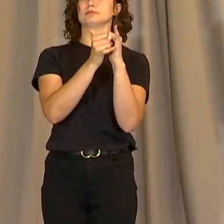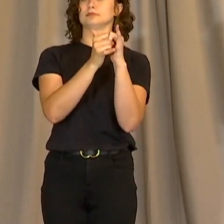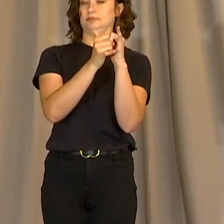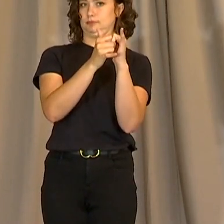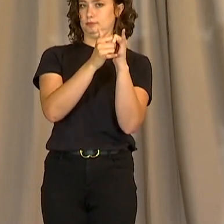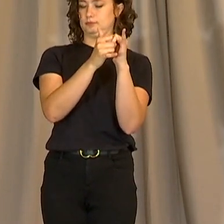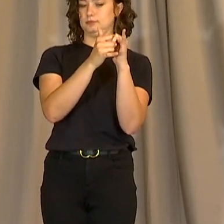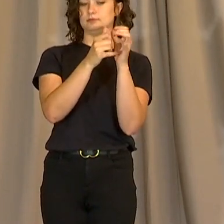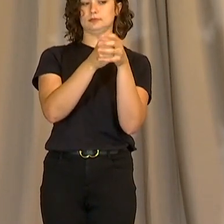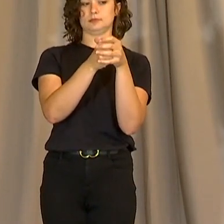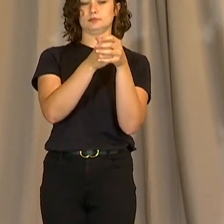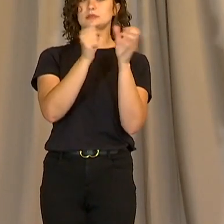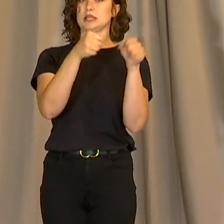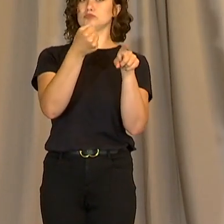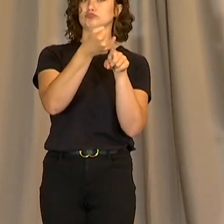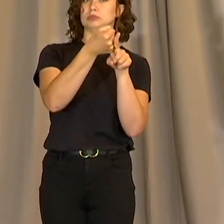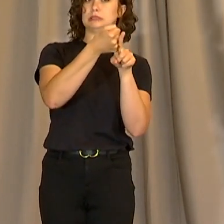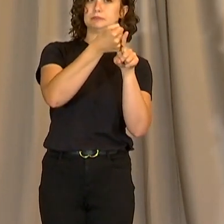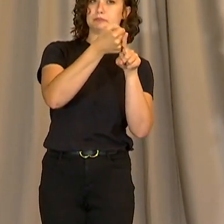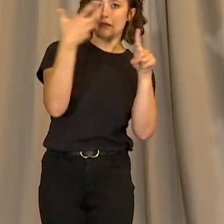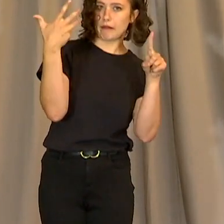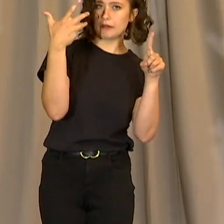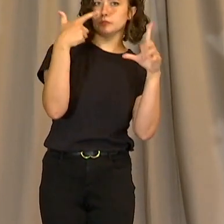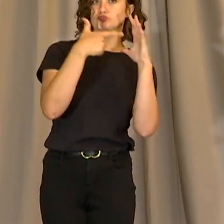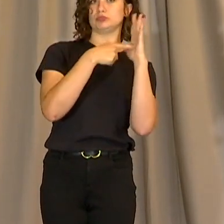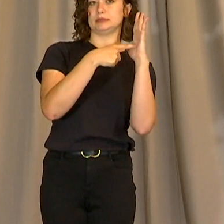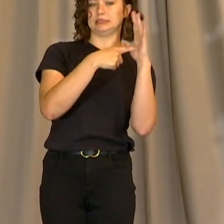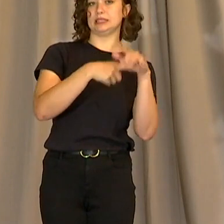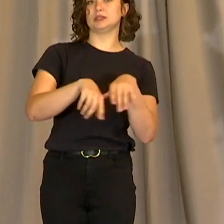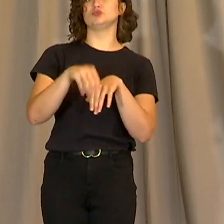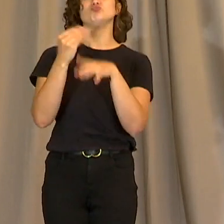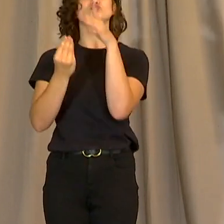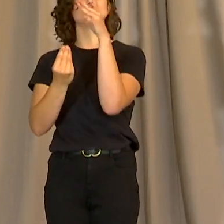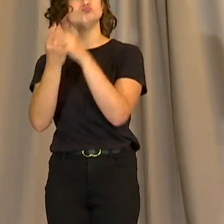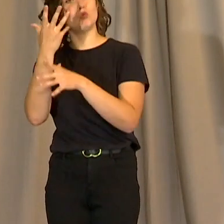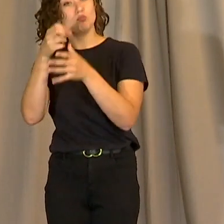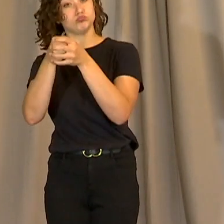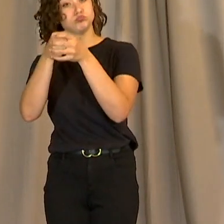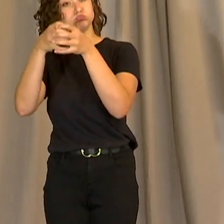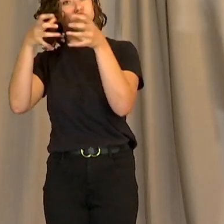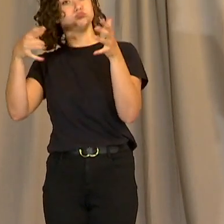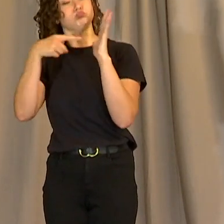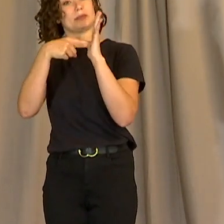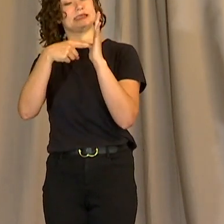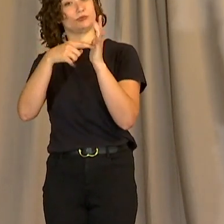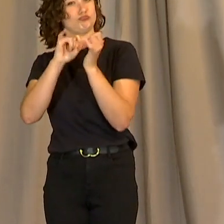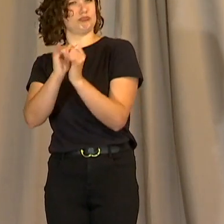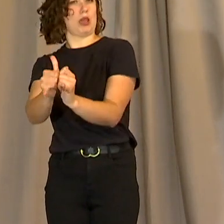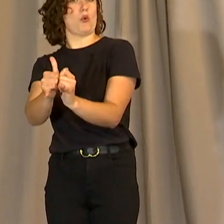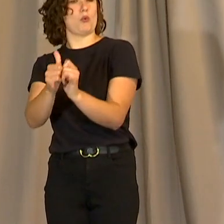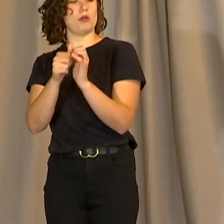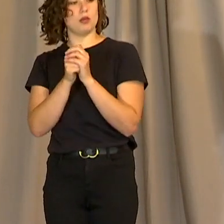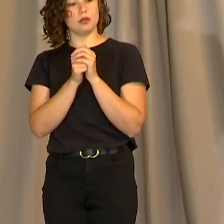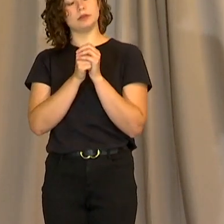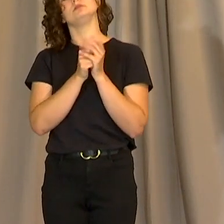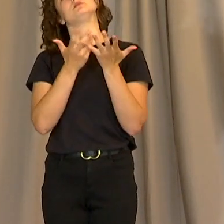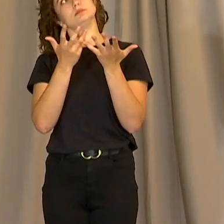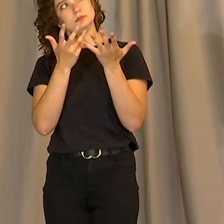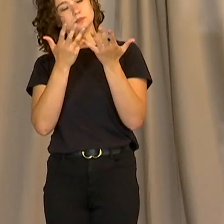expand upon and grow representation? And that may be in and